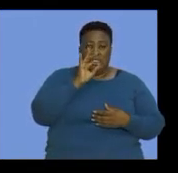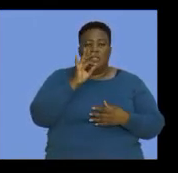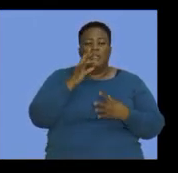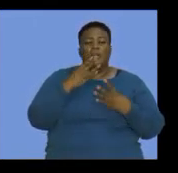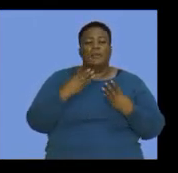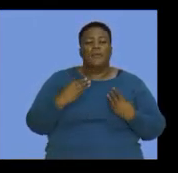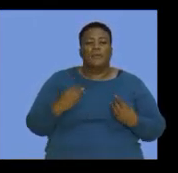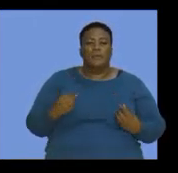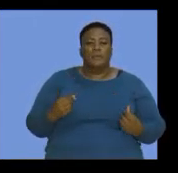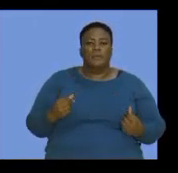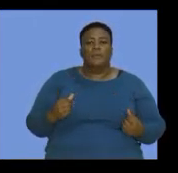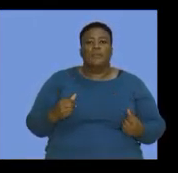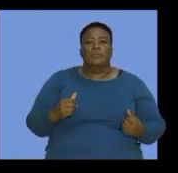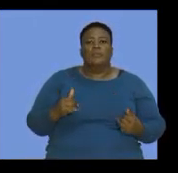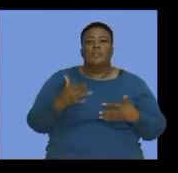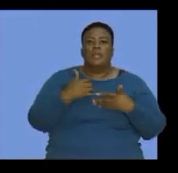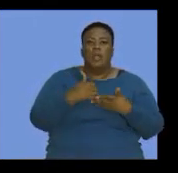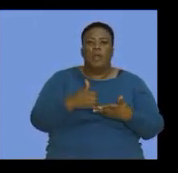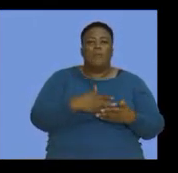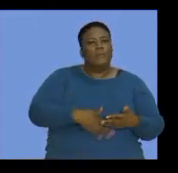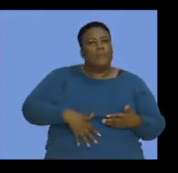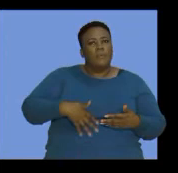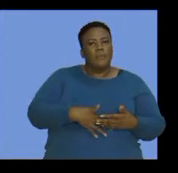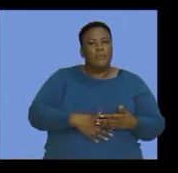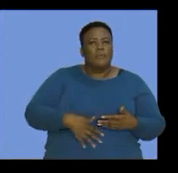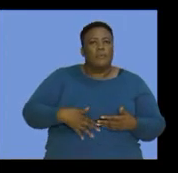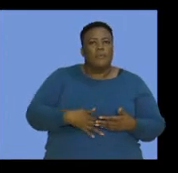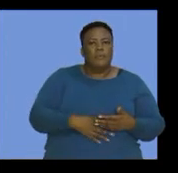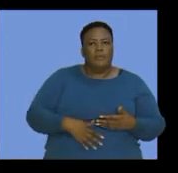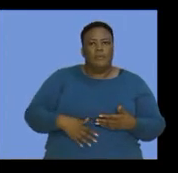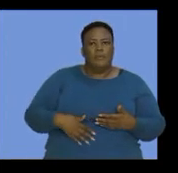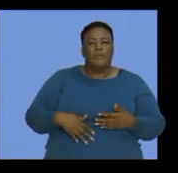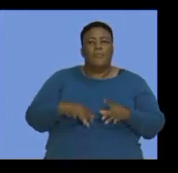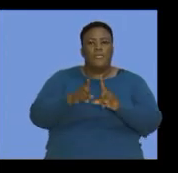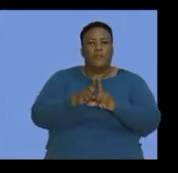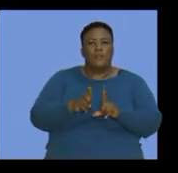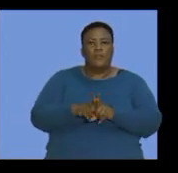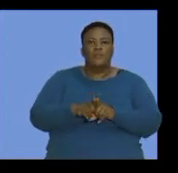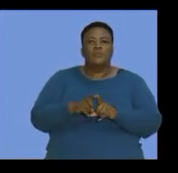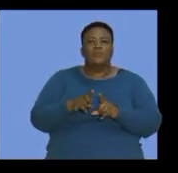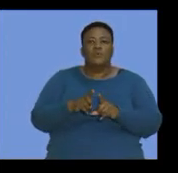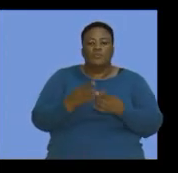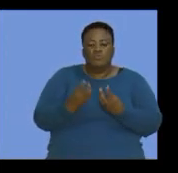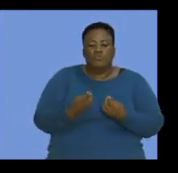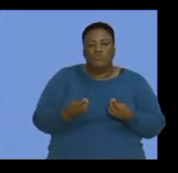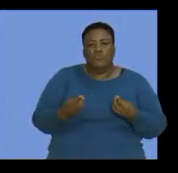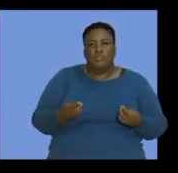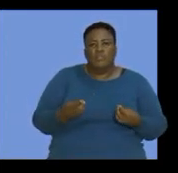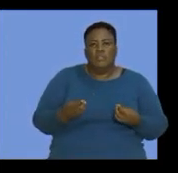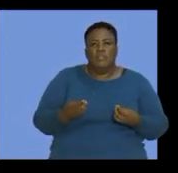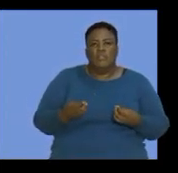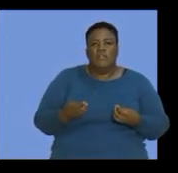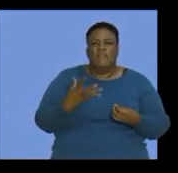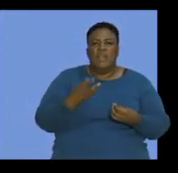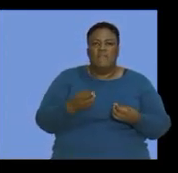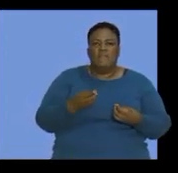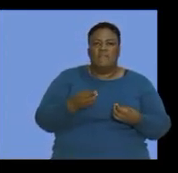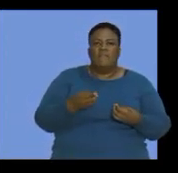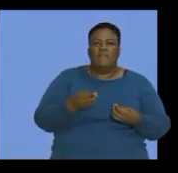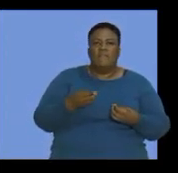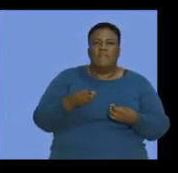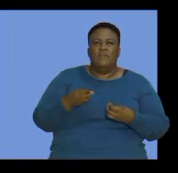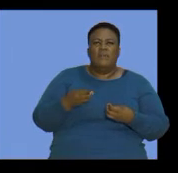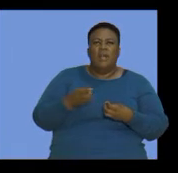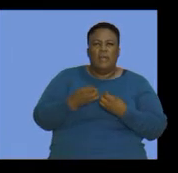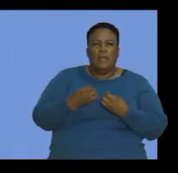that it has a calming effect, it helps with digestion, and it helps with infant colic.